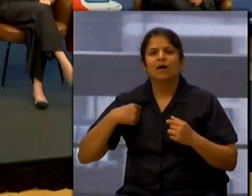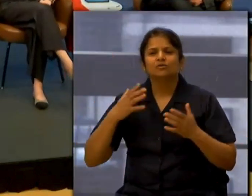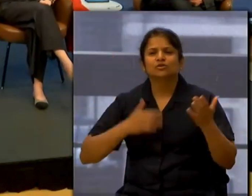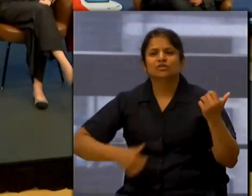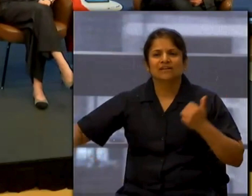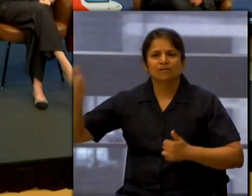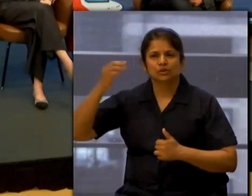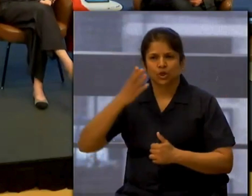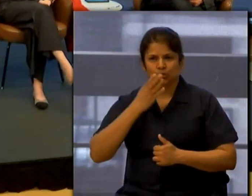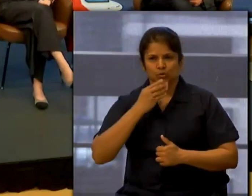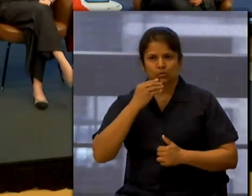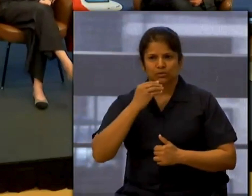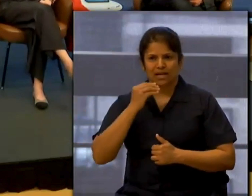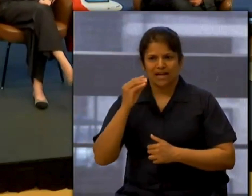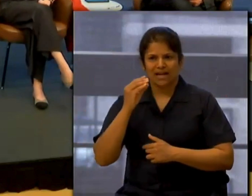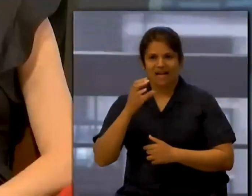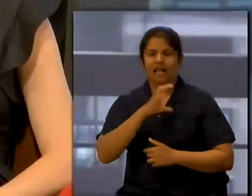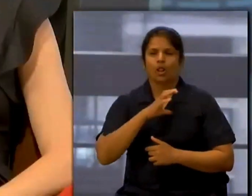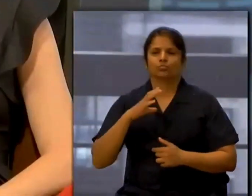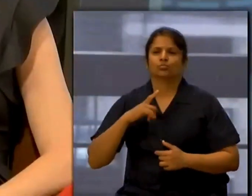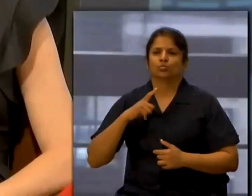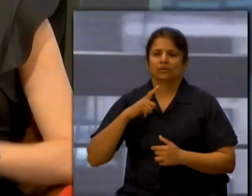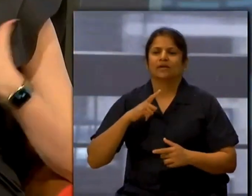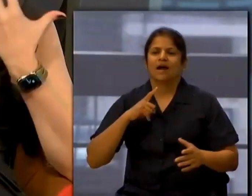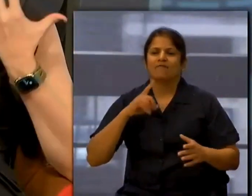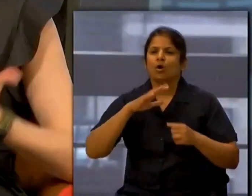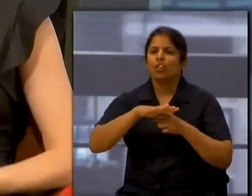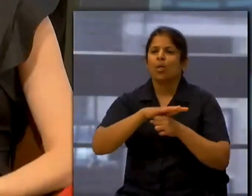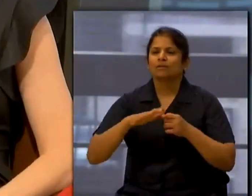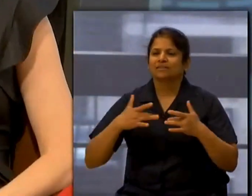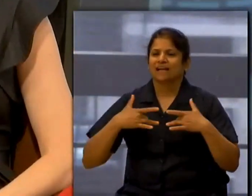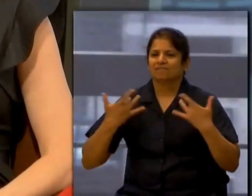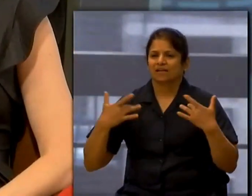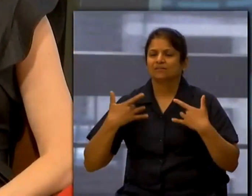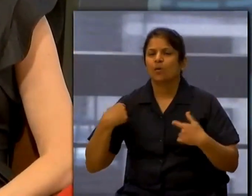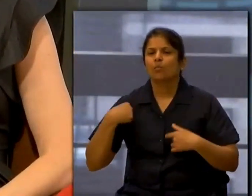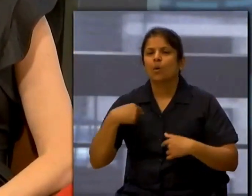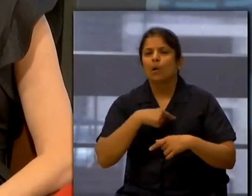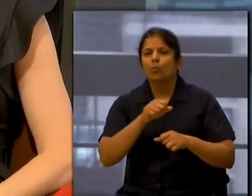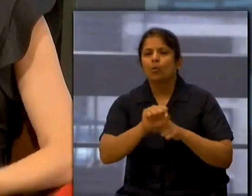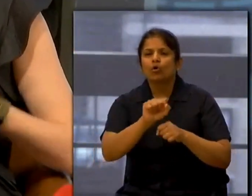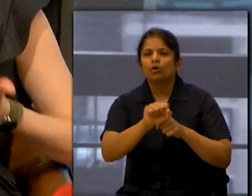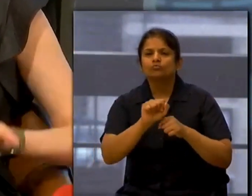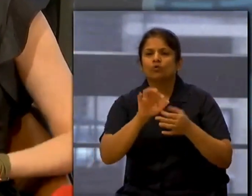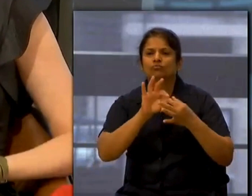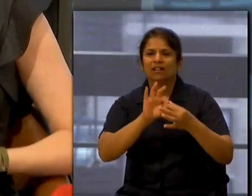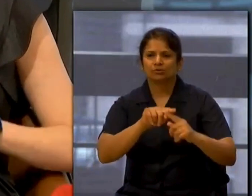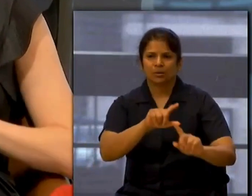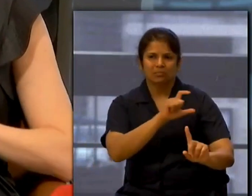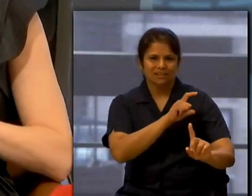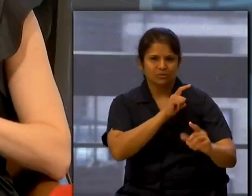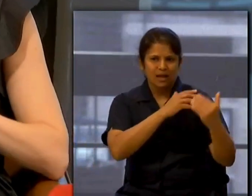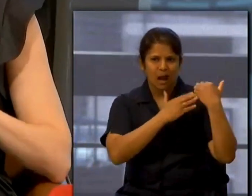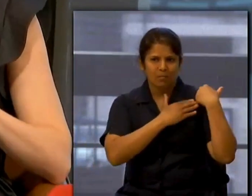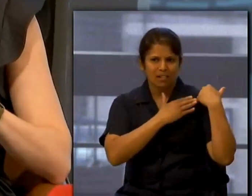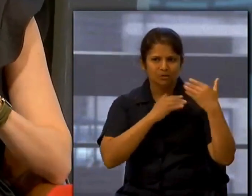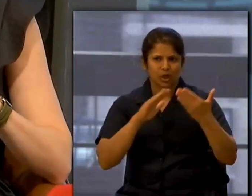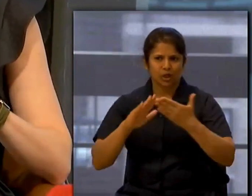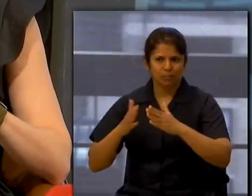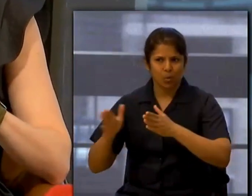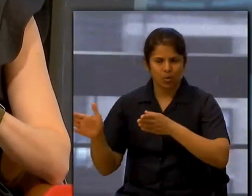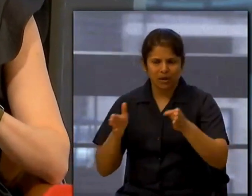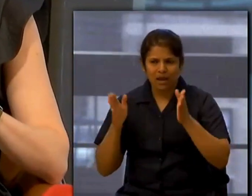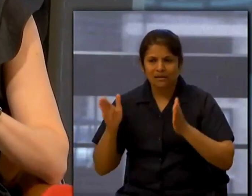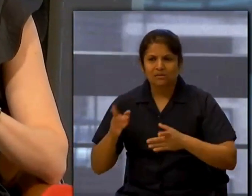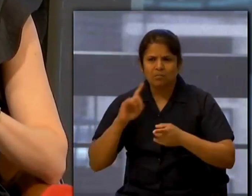on police accountability, community organizing alongside many other groups in the city.